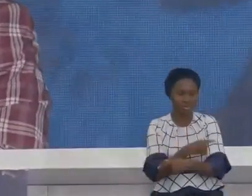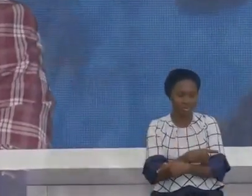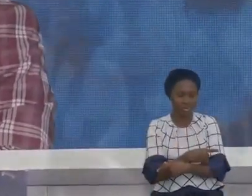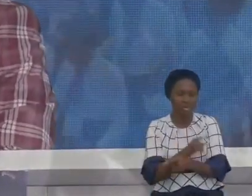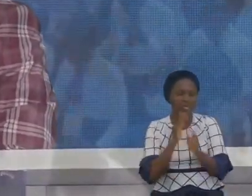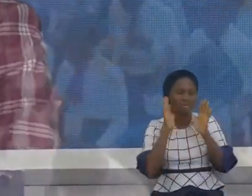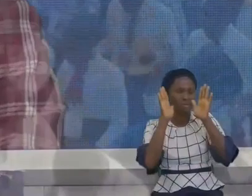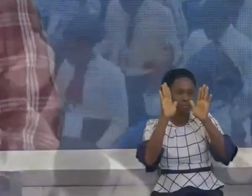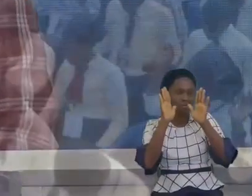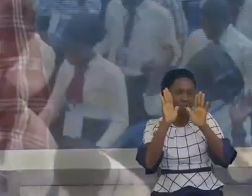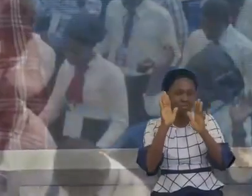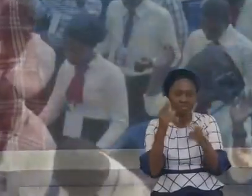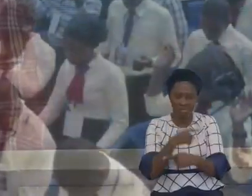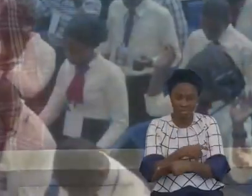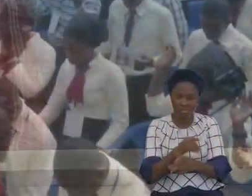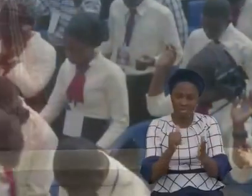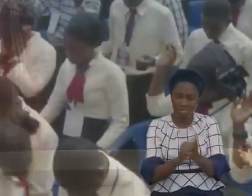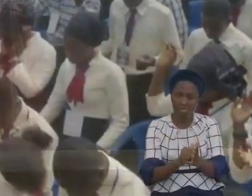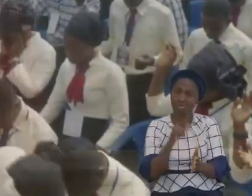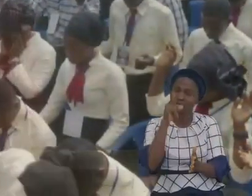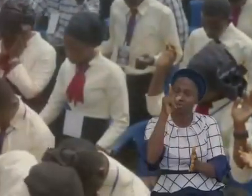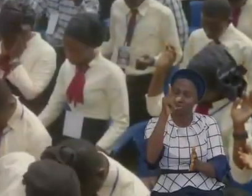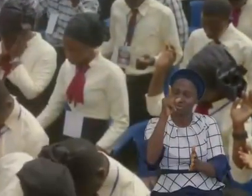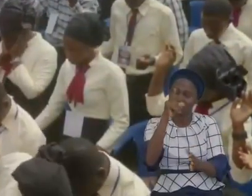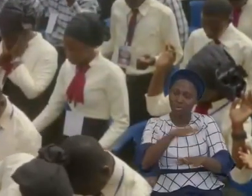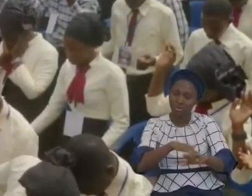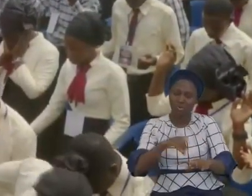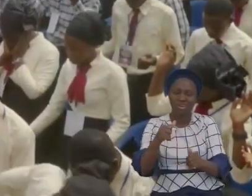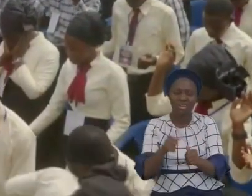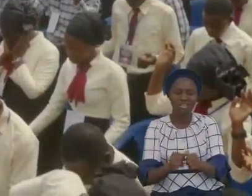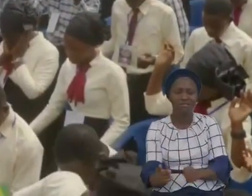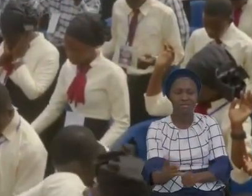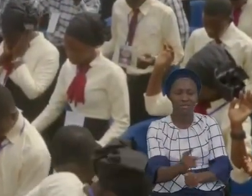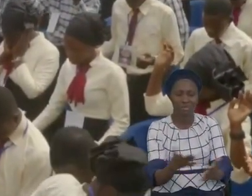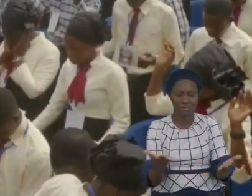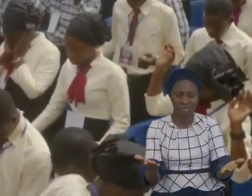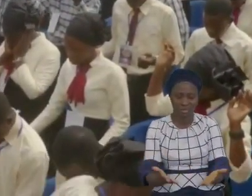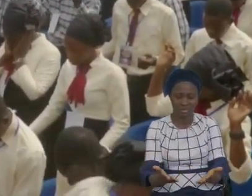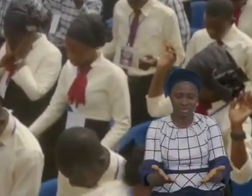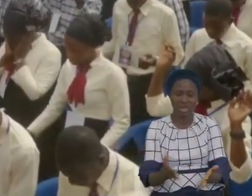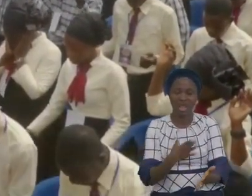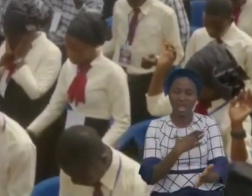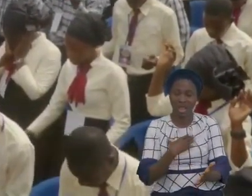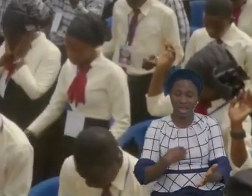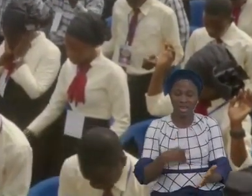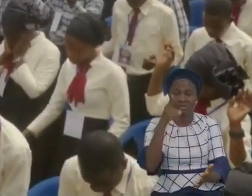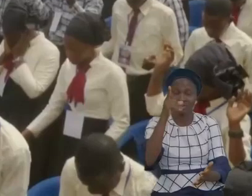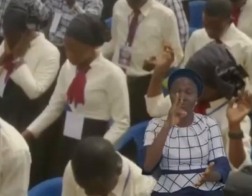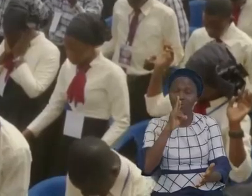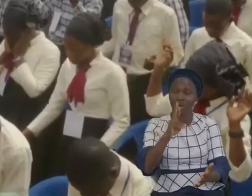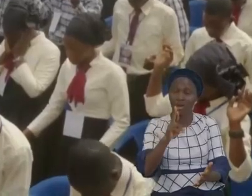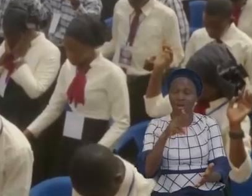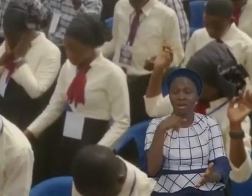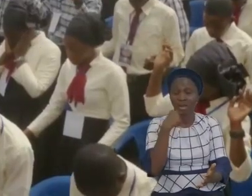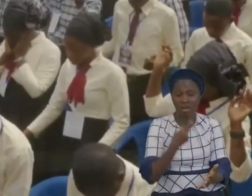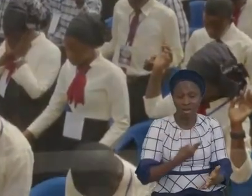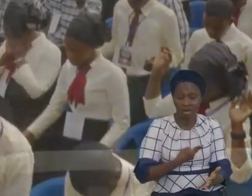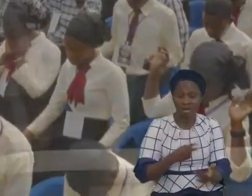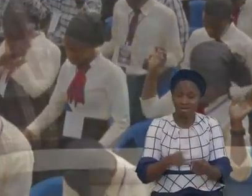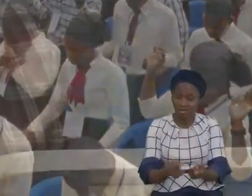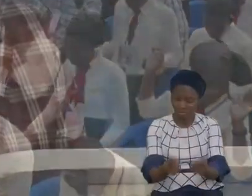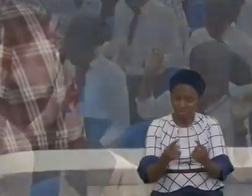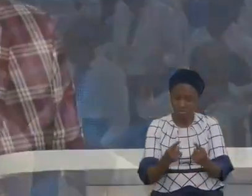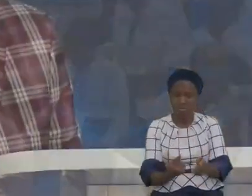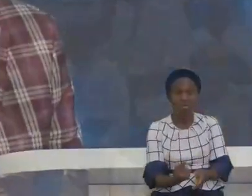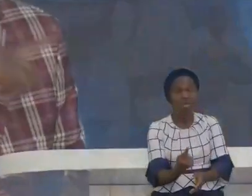here, and you are telling us, come up higher. Lord, I pray there'll